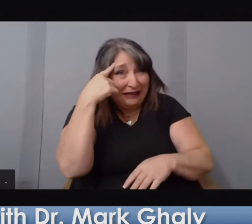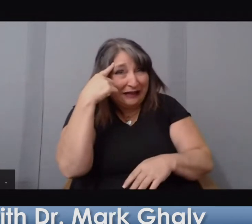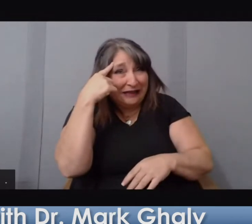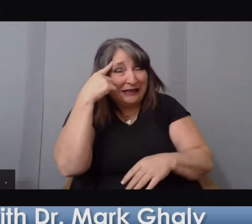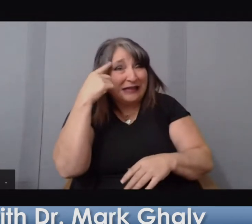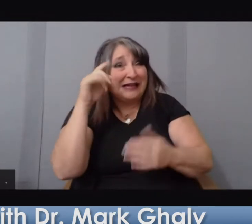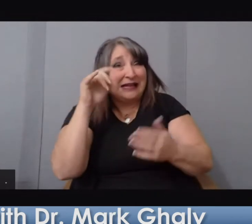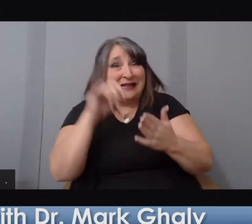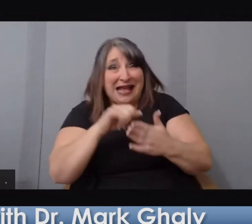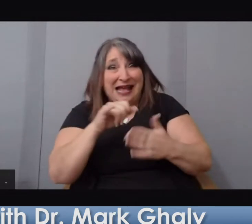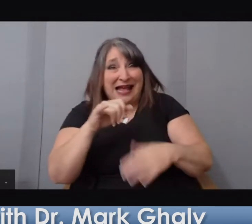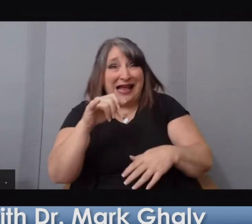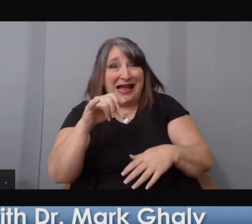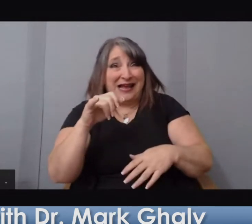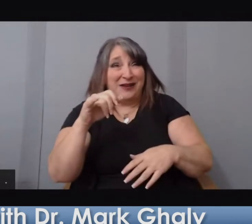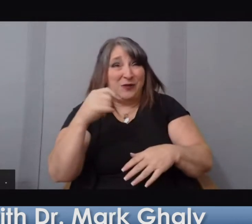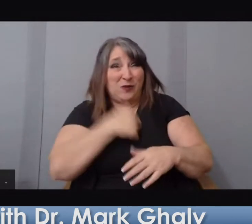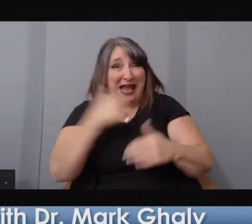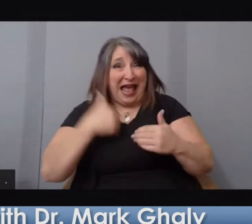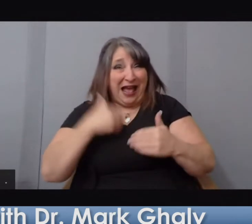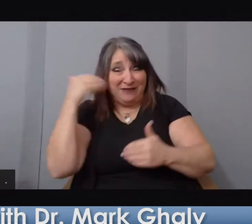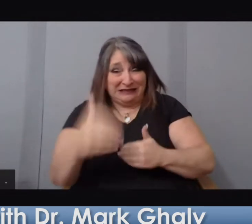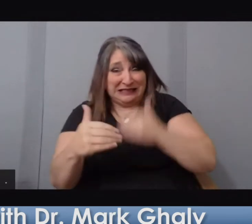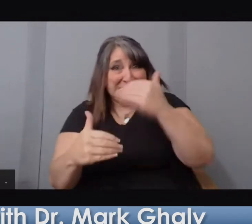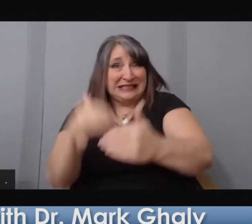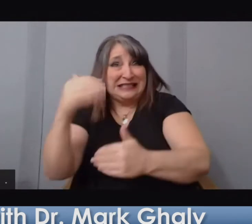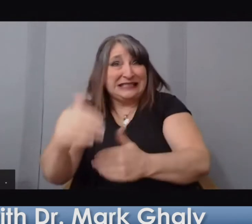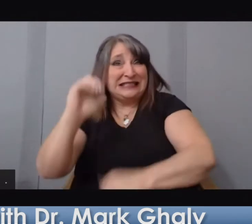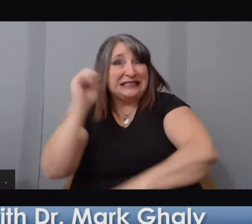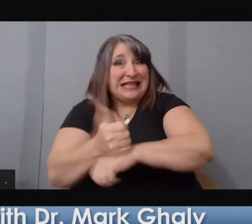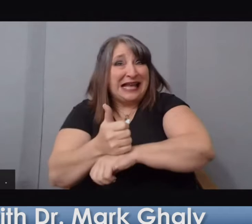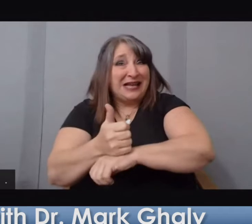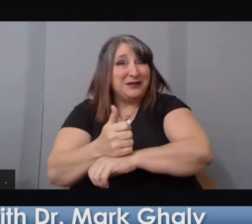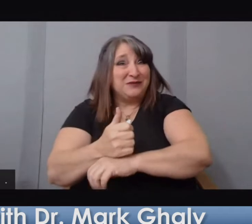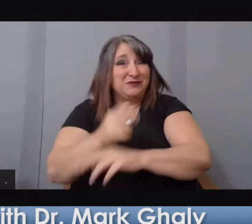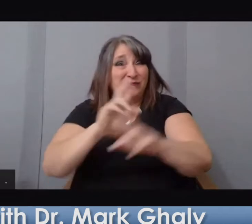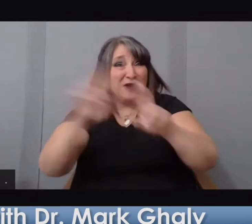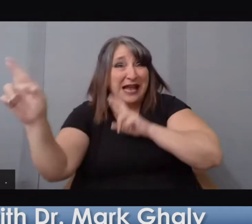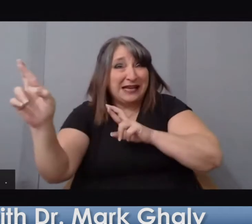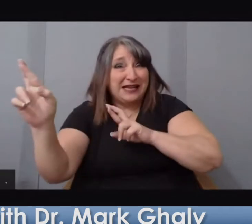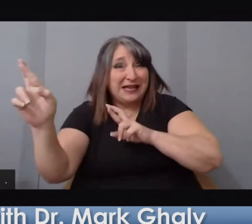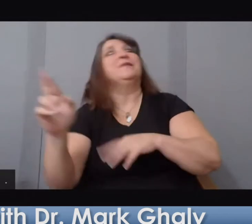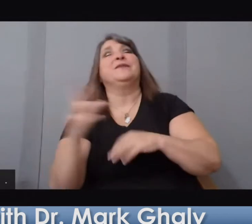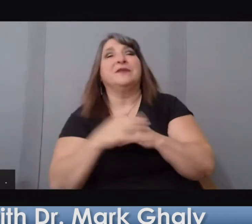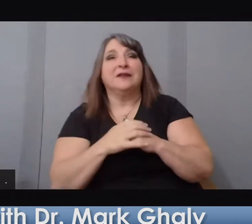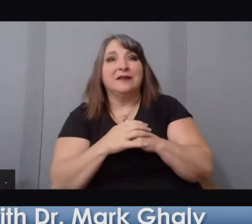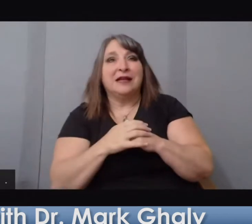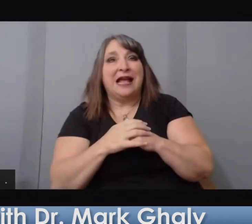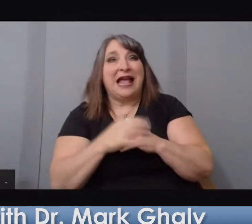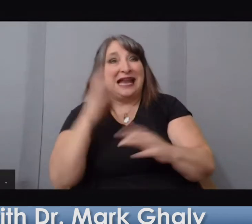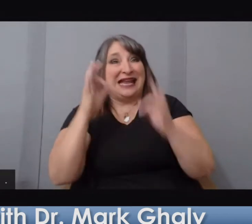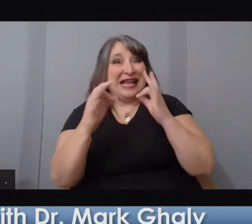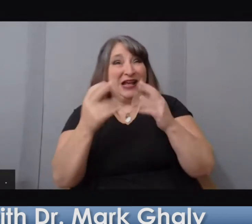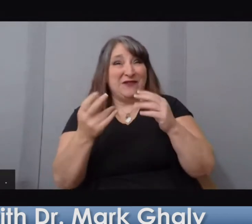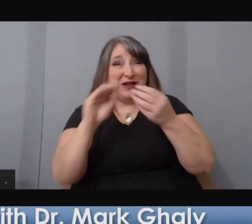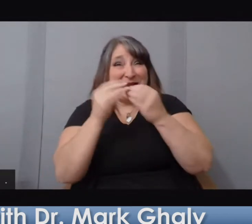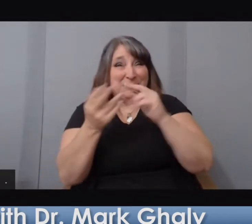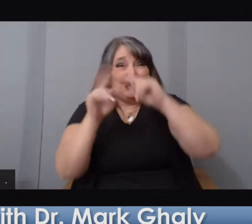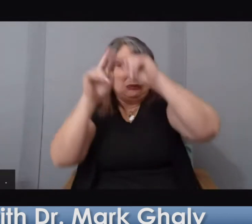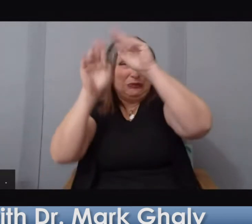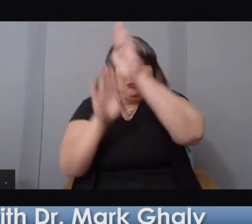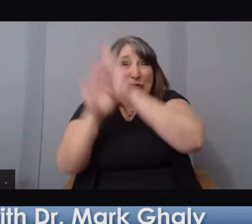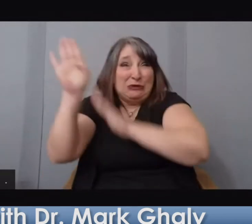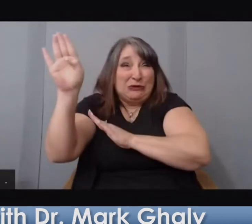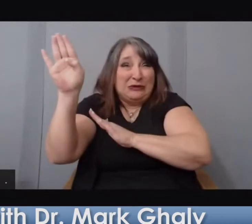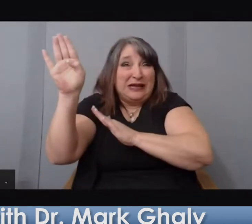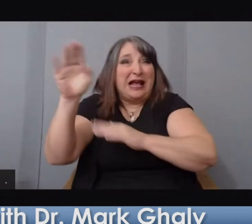necessary step at this point. And then my last question is, given the fact that the state is in the midst of another surge and that you know that eating and drinking is